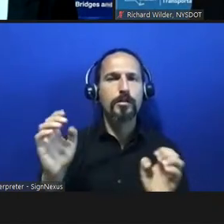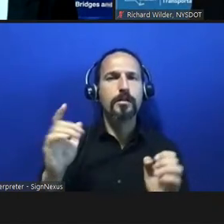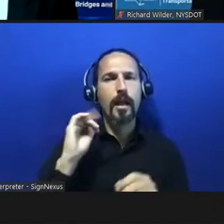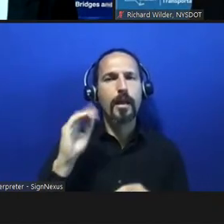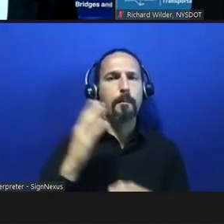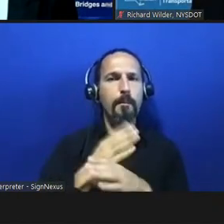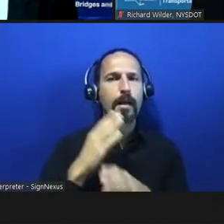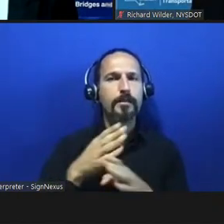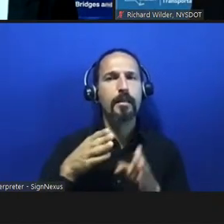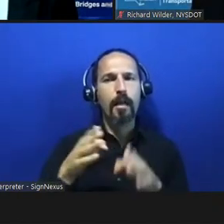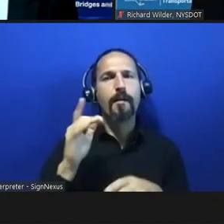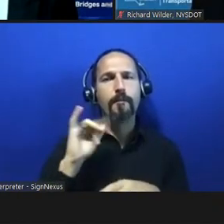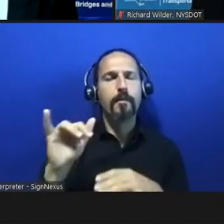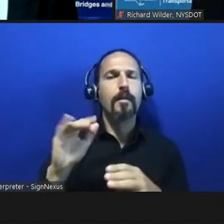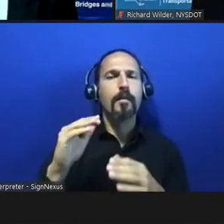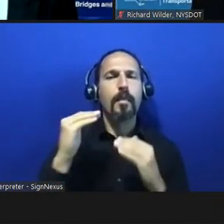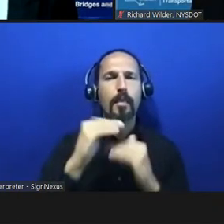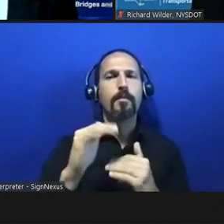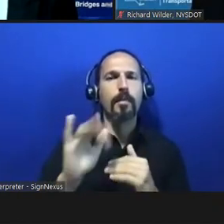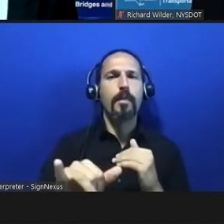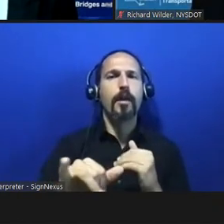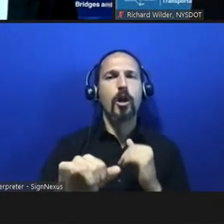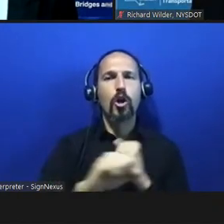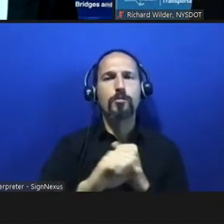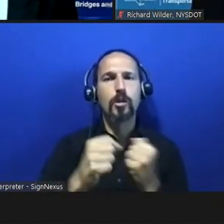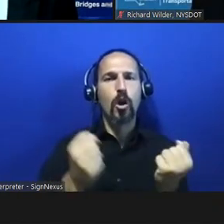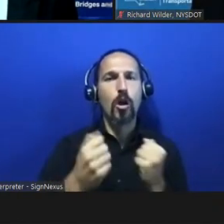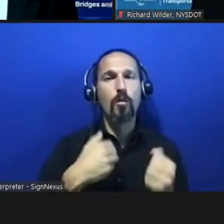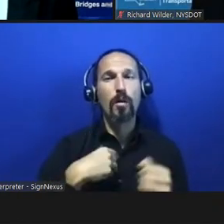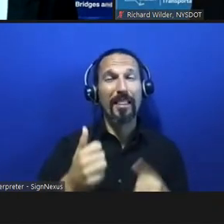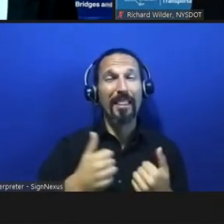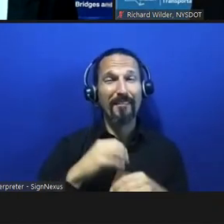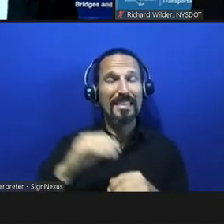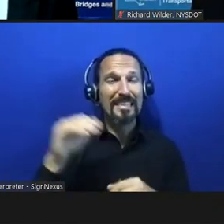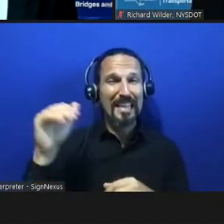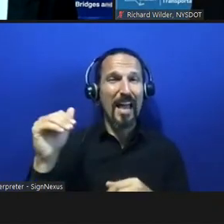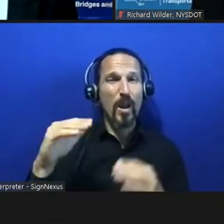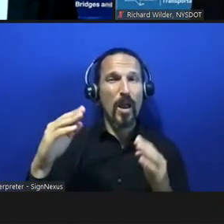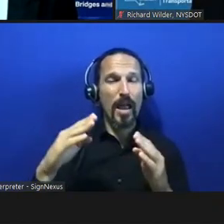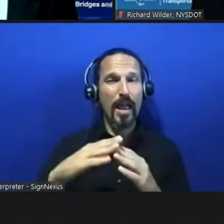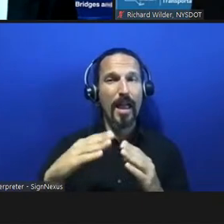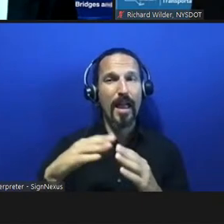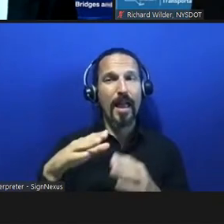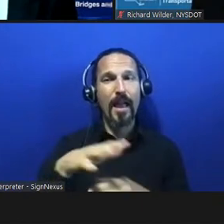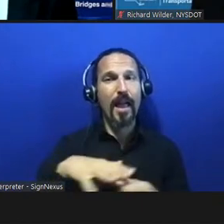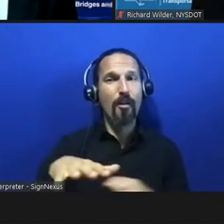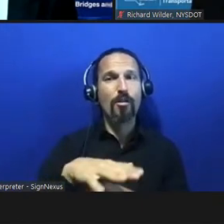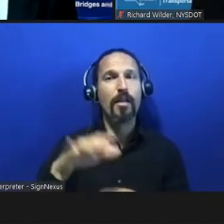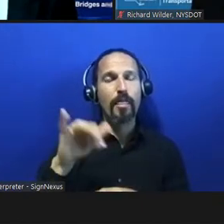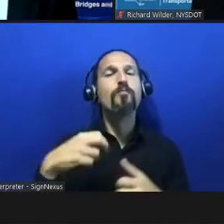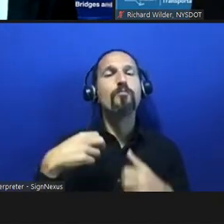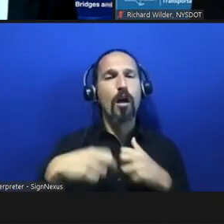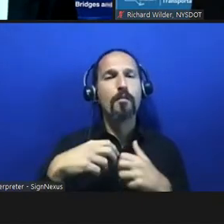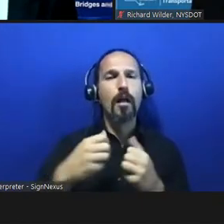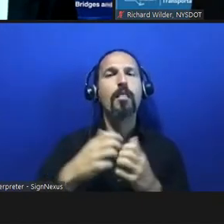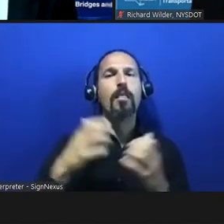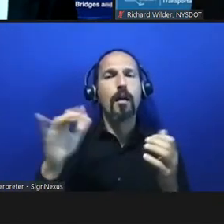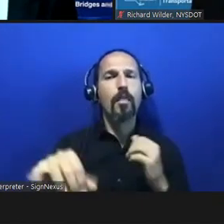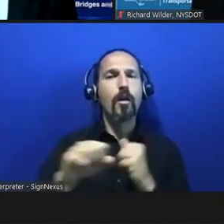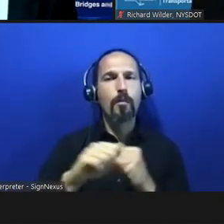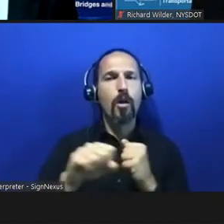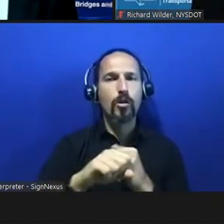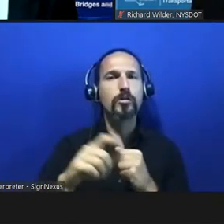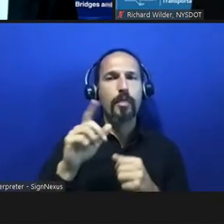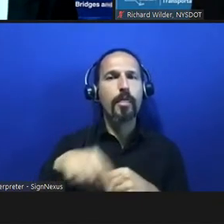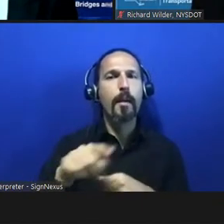and then prohibit commercial cars from parking we live in the downtown area and a lot of times that's the problem there's a lot of commercial vehicles